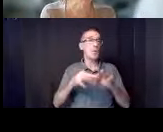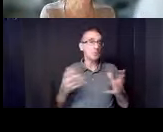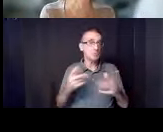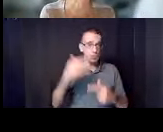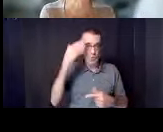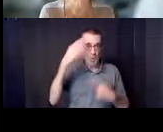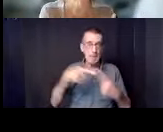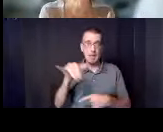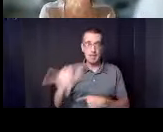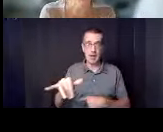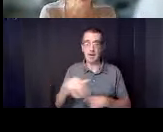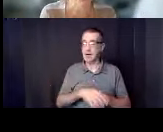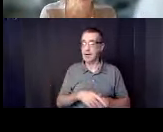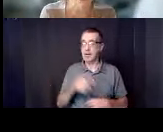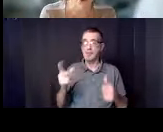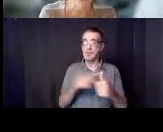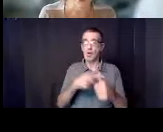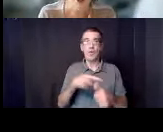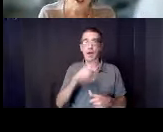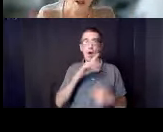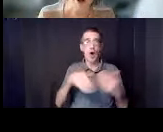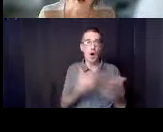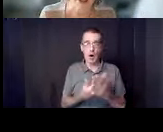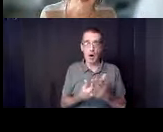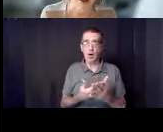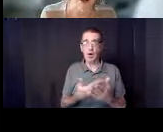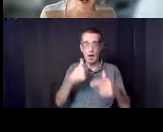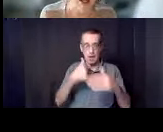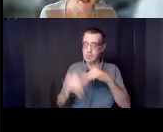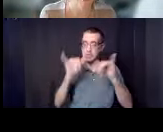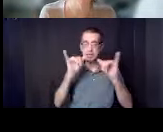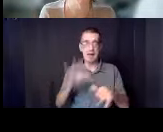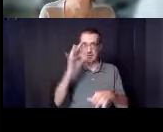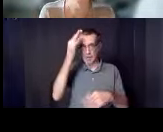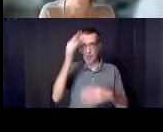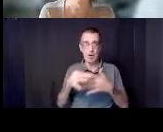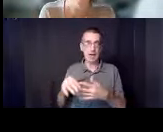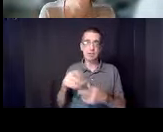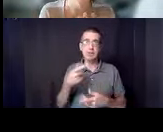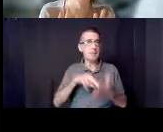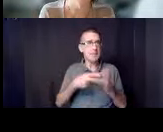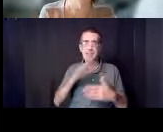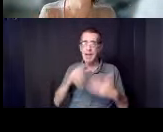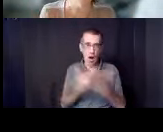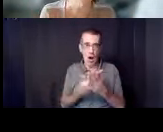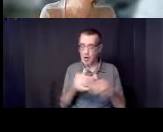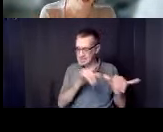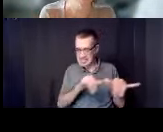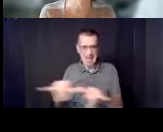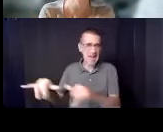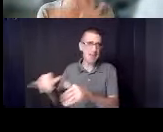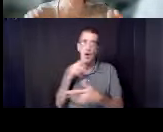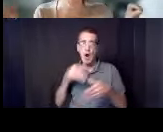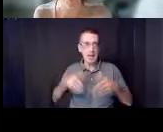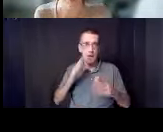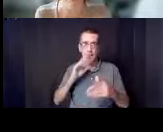know about them is, first of all, they all come under the same federal guidance. So that means the same things are